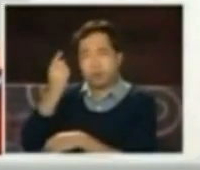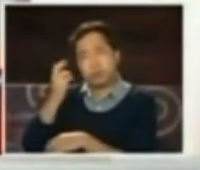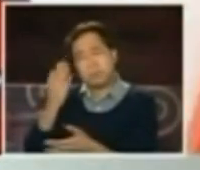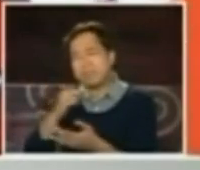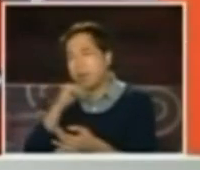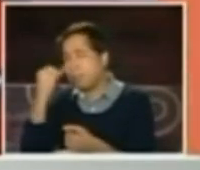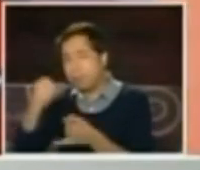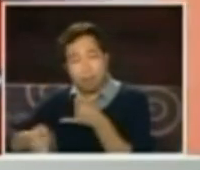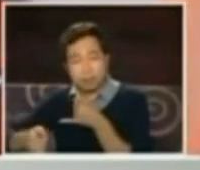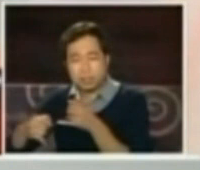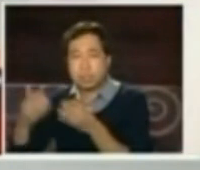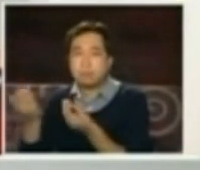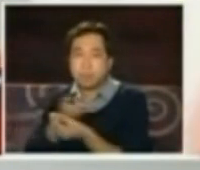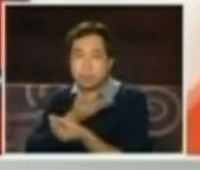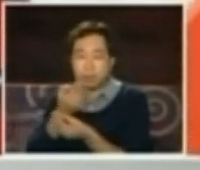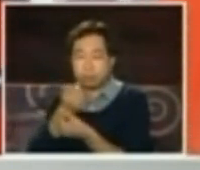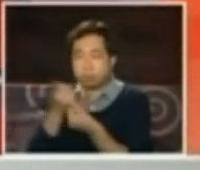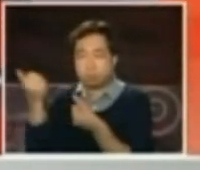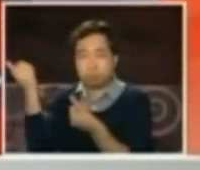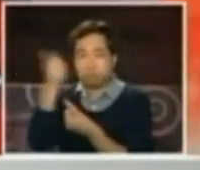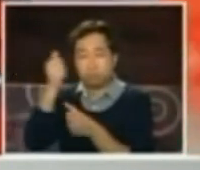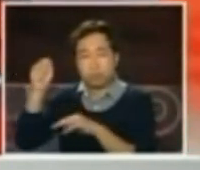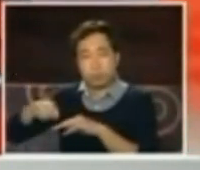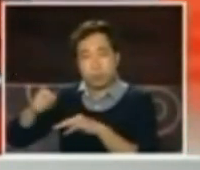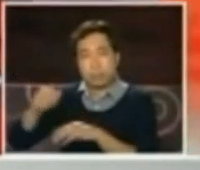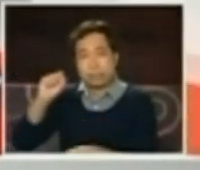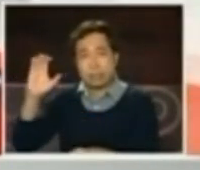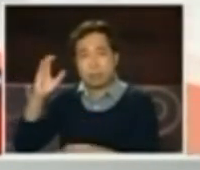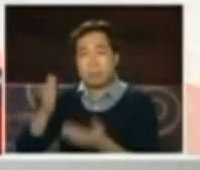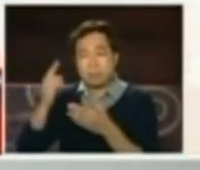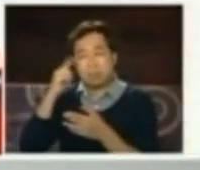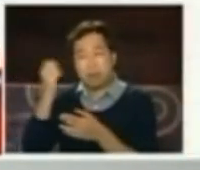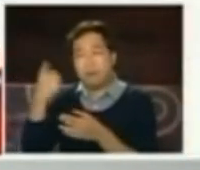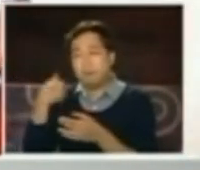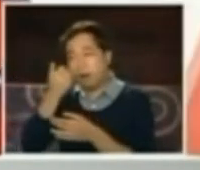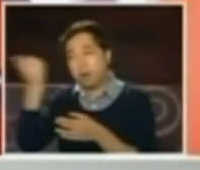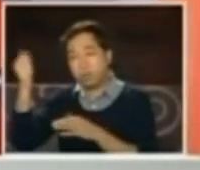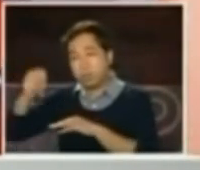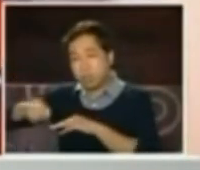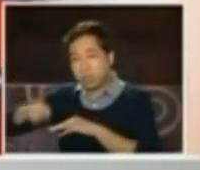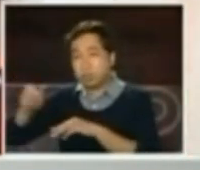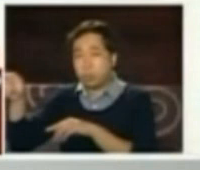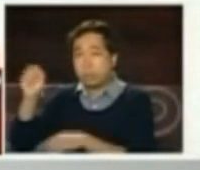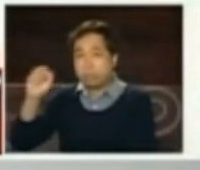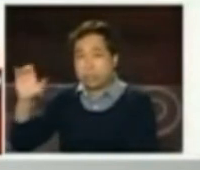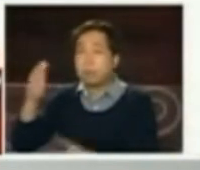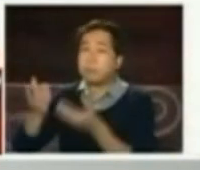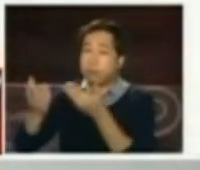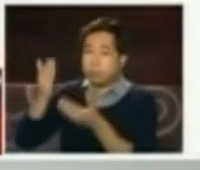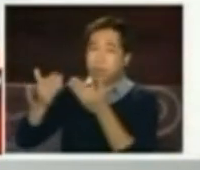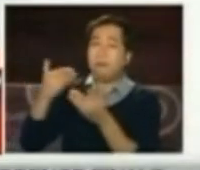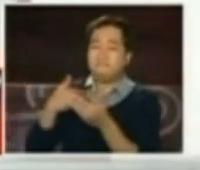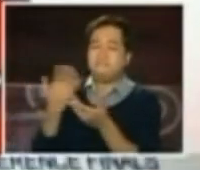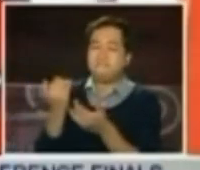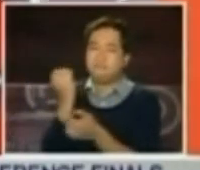no, of a justice of the Supreme Court, dahil baka nga they were thinking that there were other justices in the Supreme Court who may have also